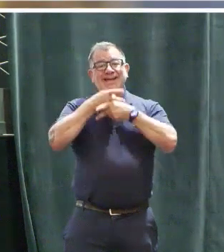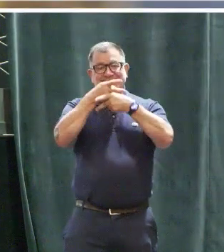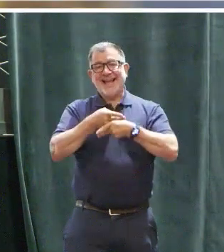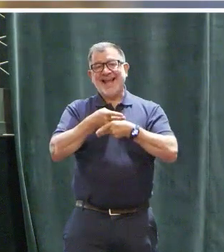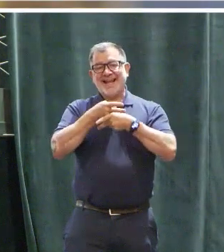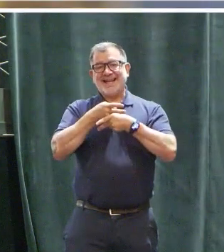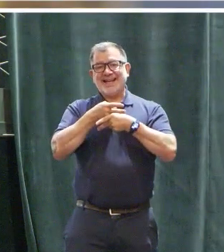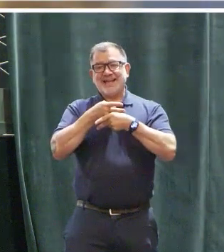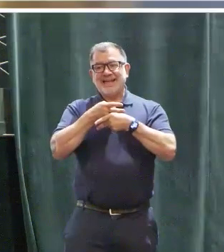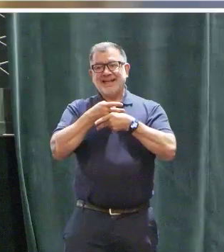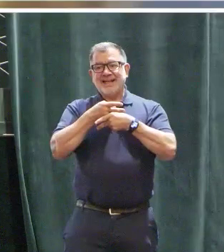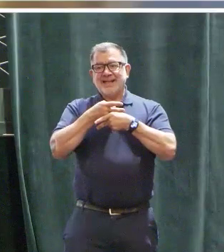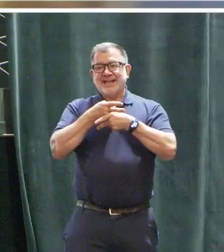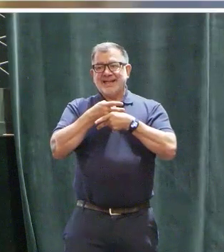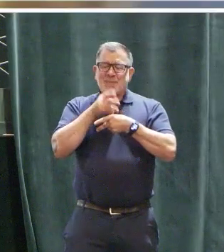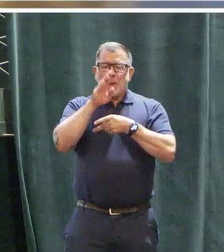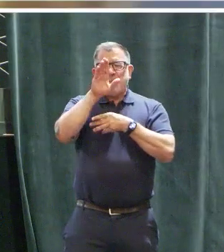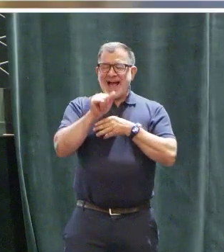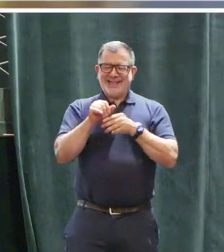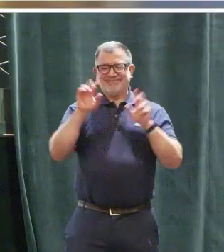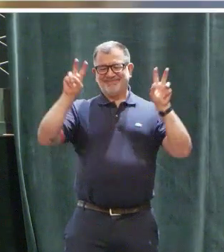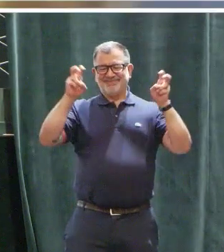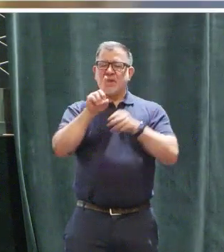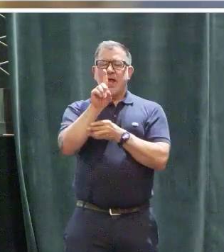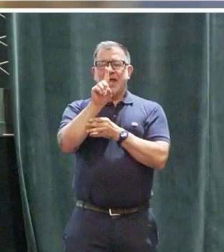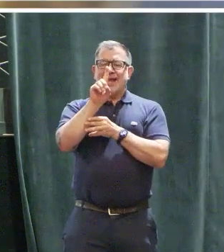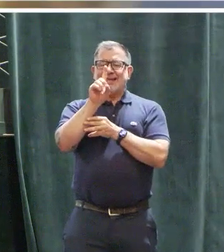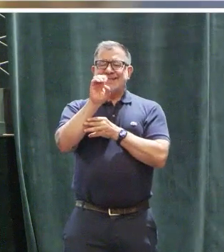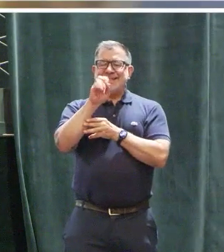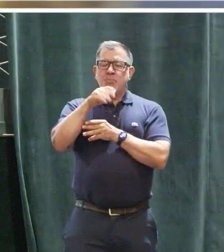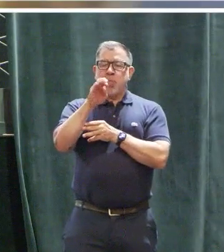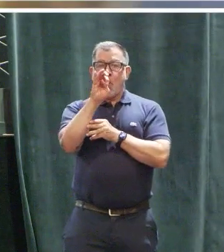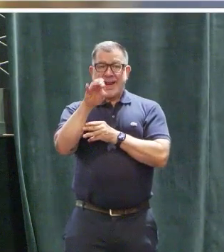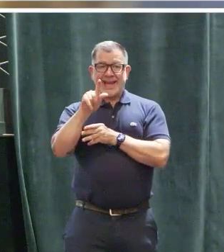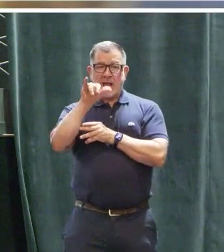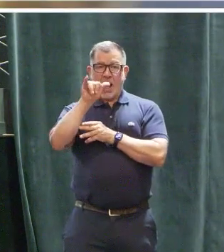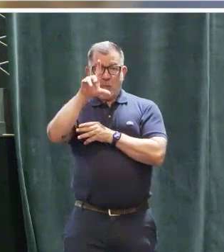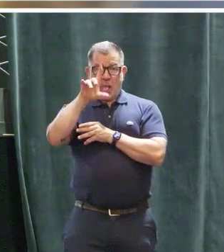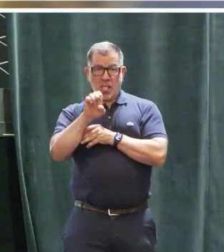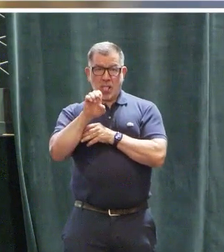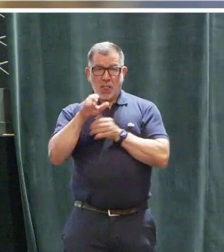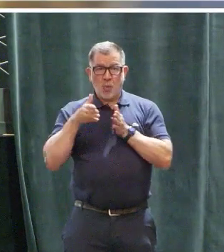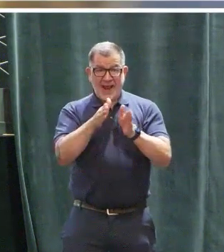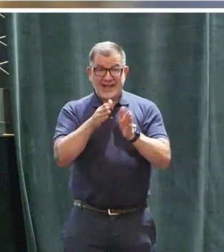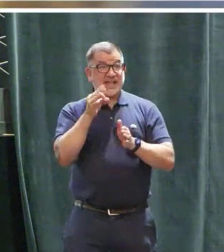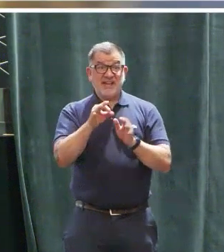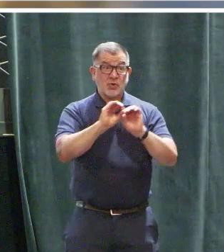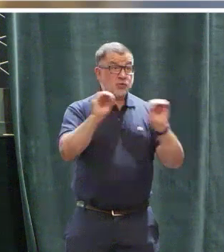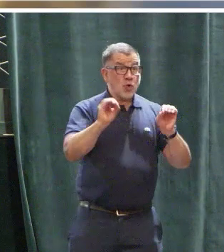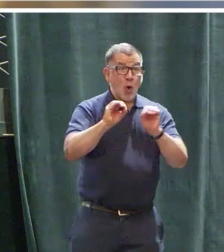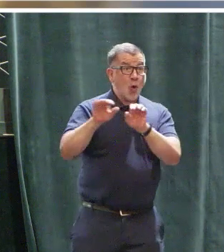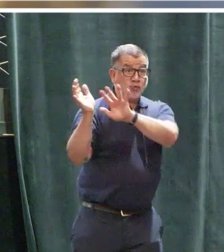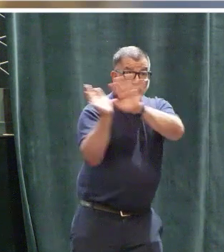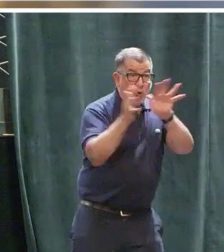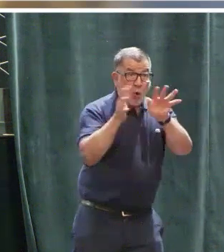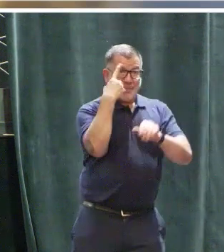of deployable means. Deployable means that if there's no storm, it looks like this.